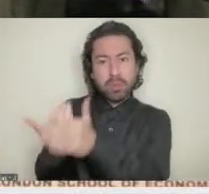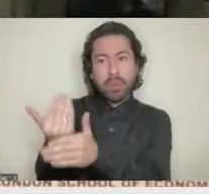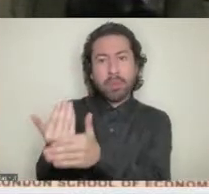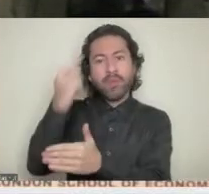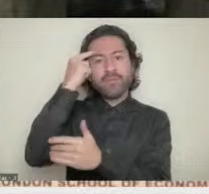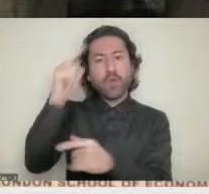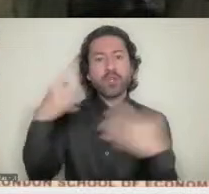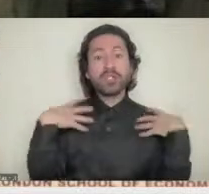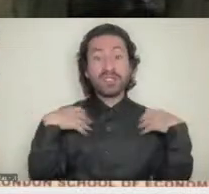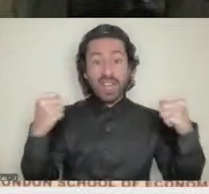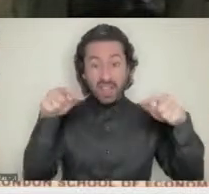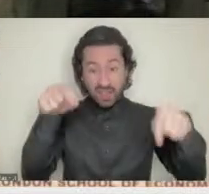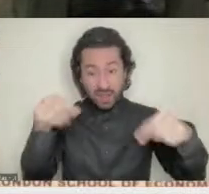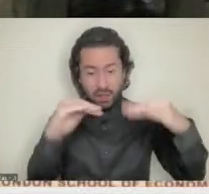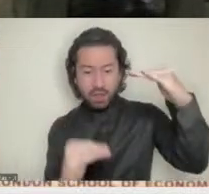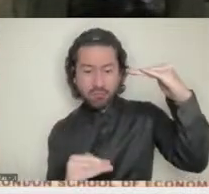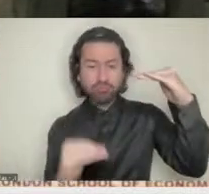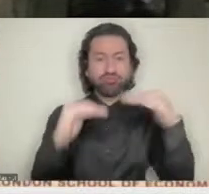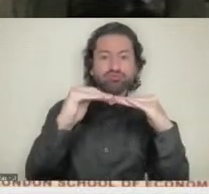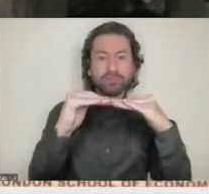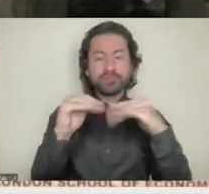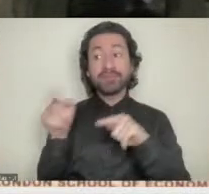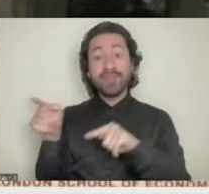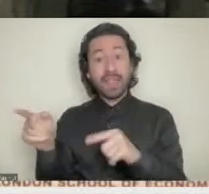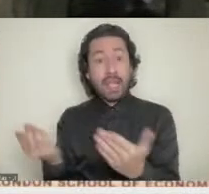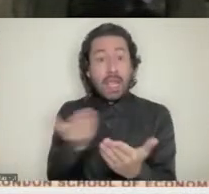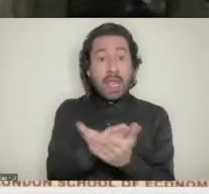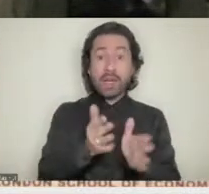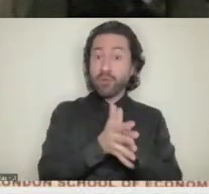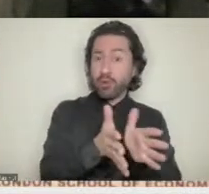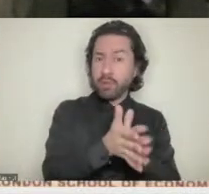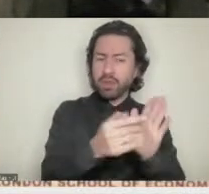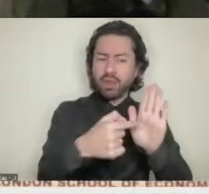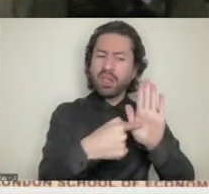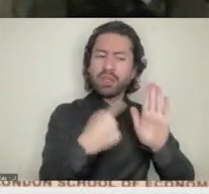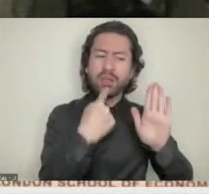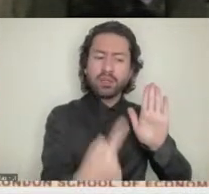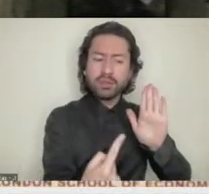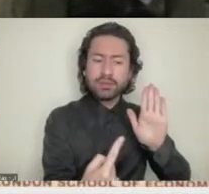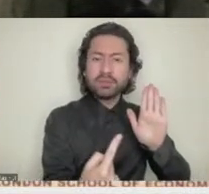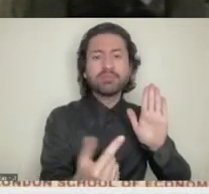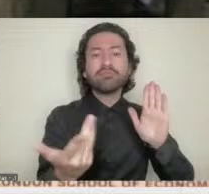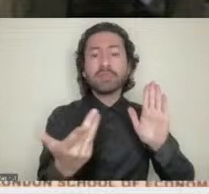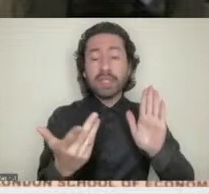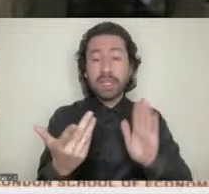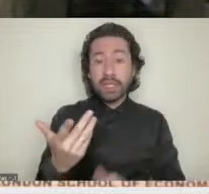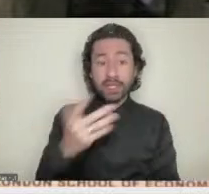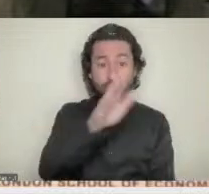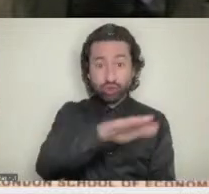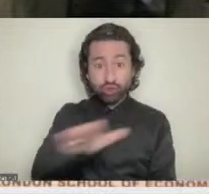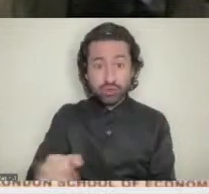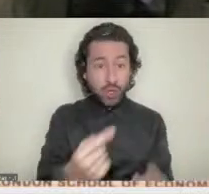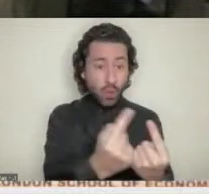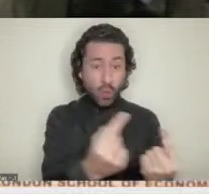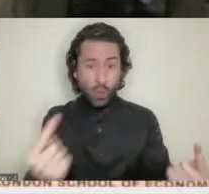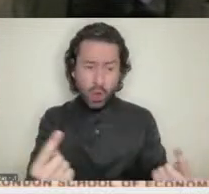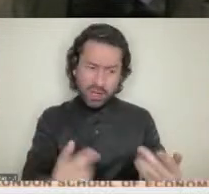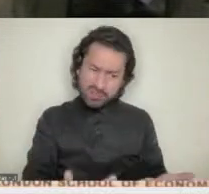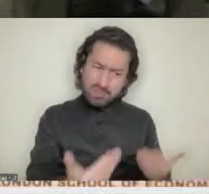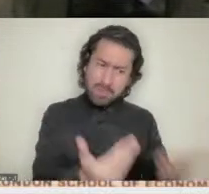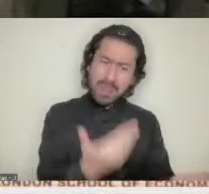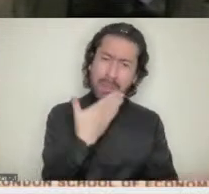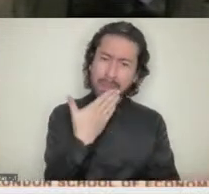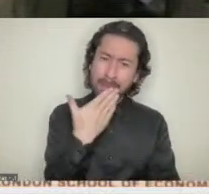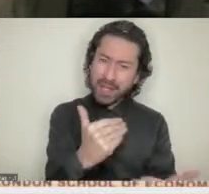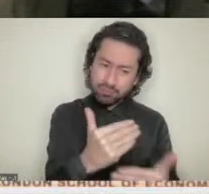to reduce inequalities in health. Therefore, his recommendations include providing each child the best